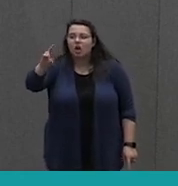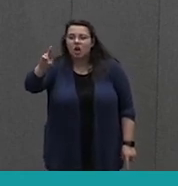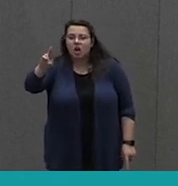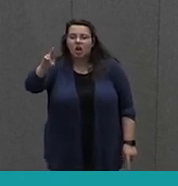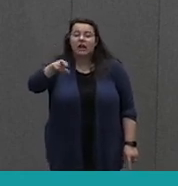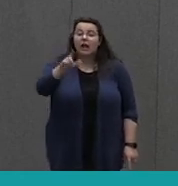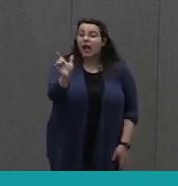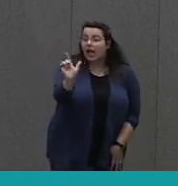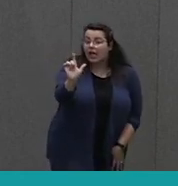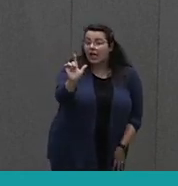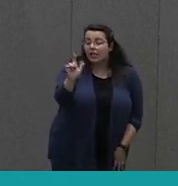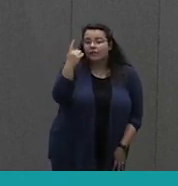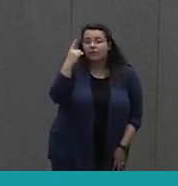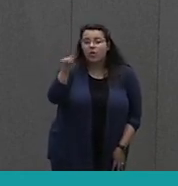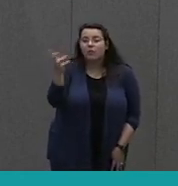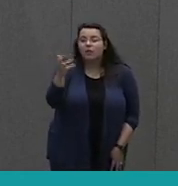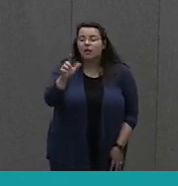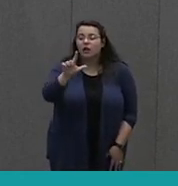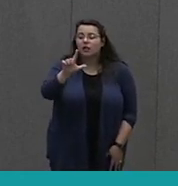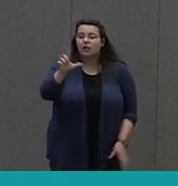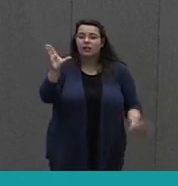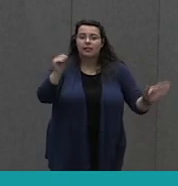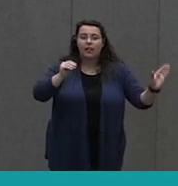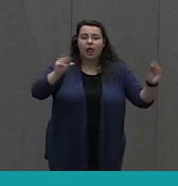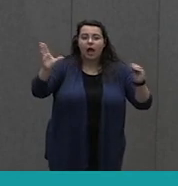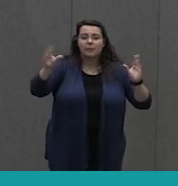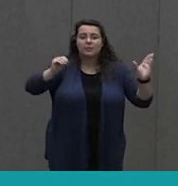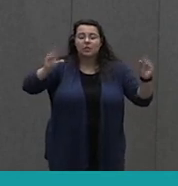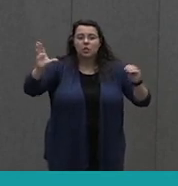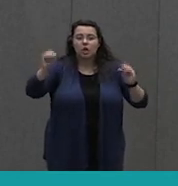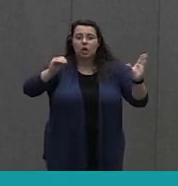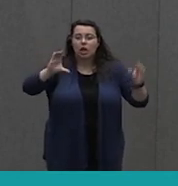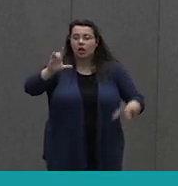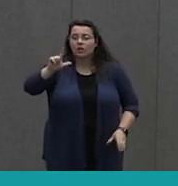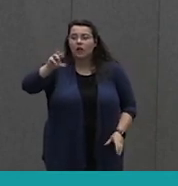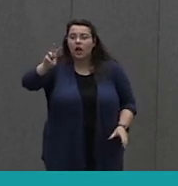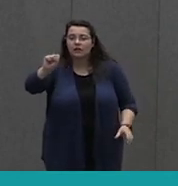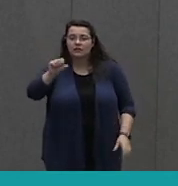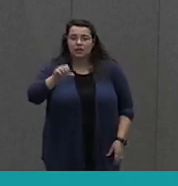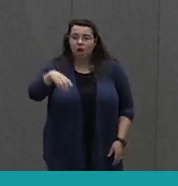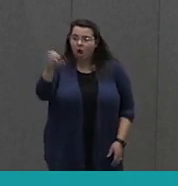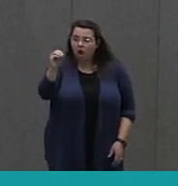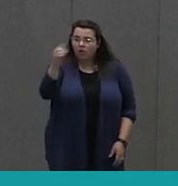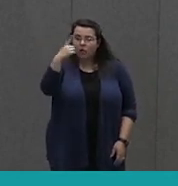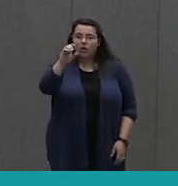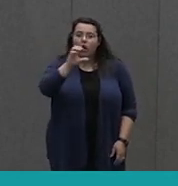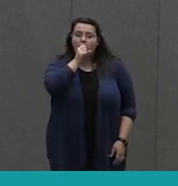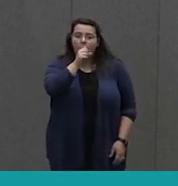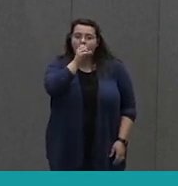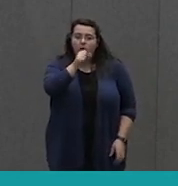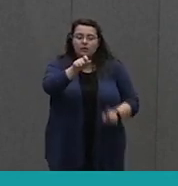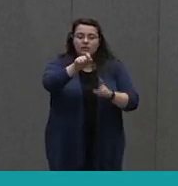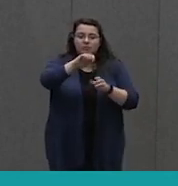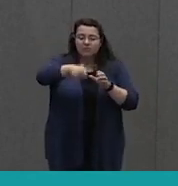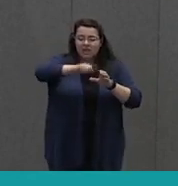put one thing inside of his trash garbage truck that starts with every letter of the